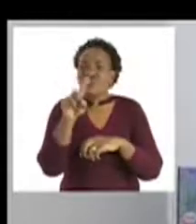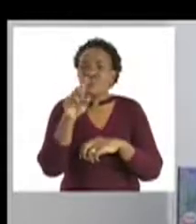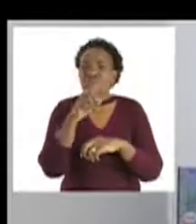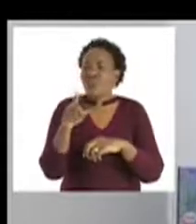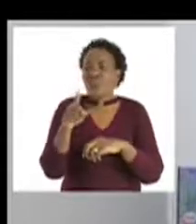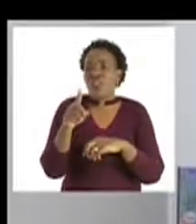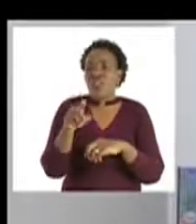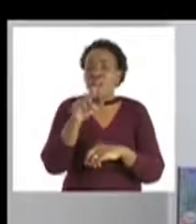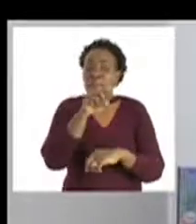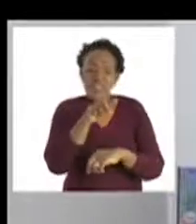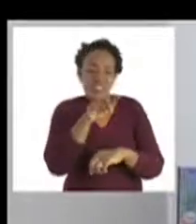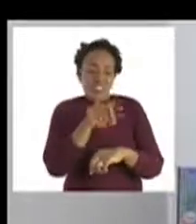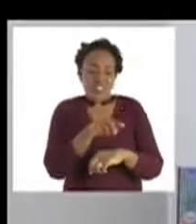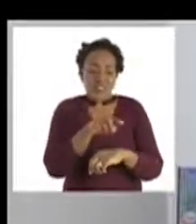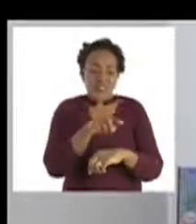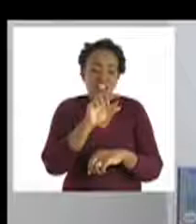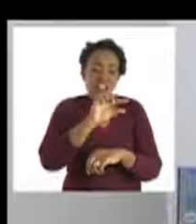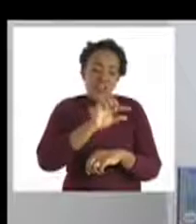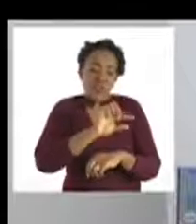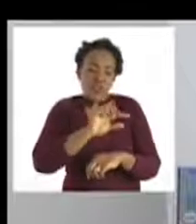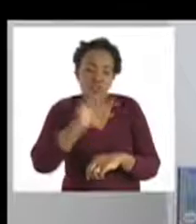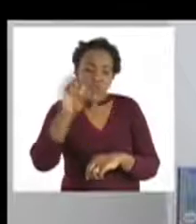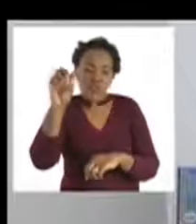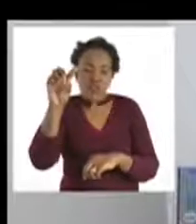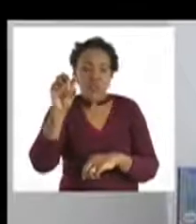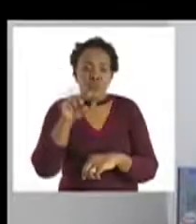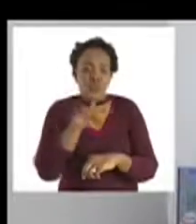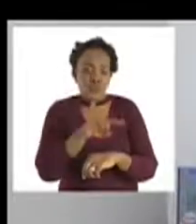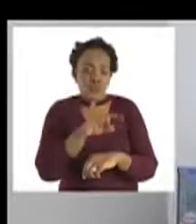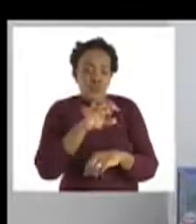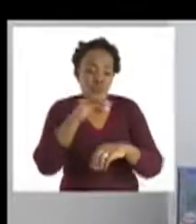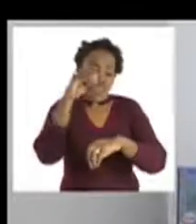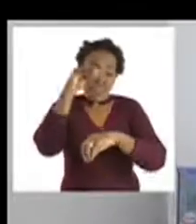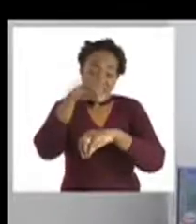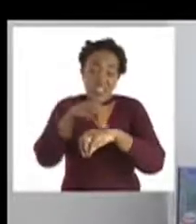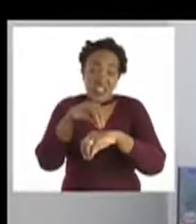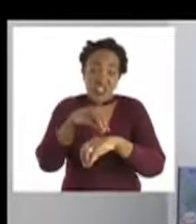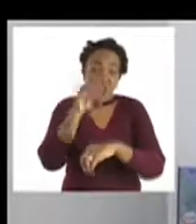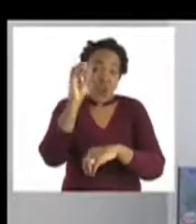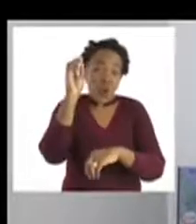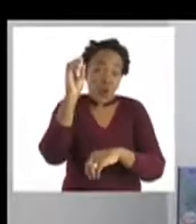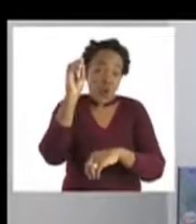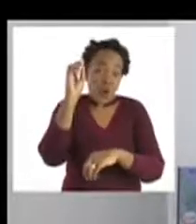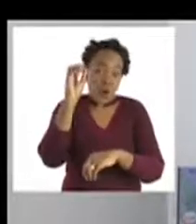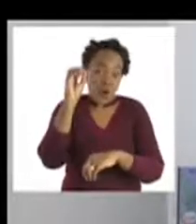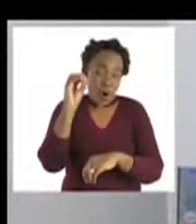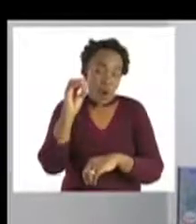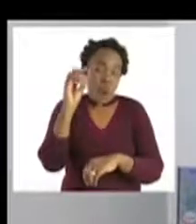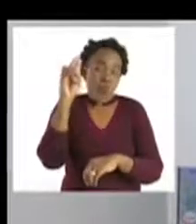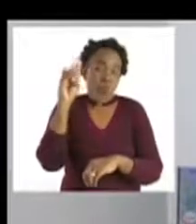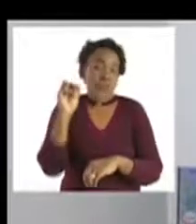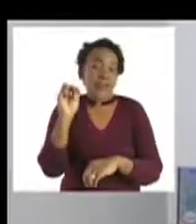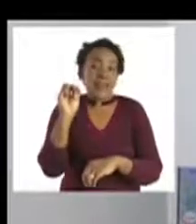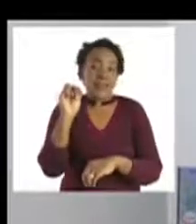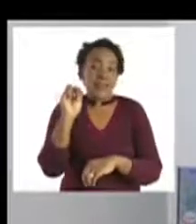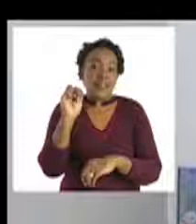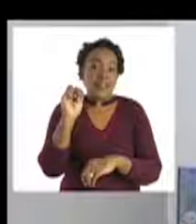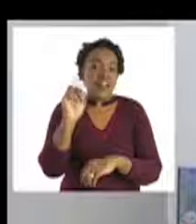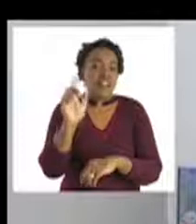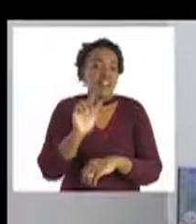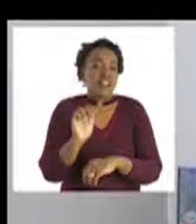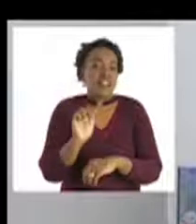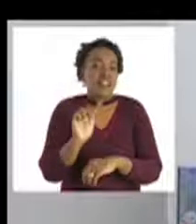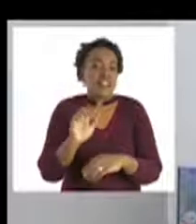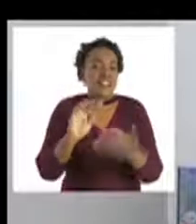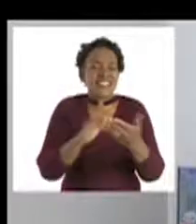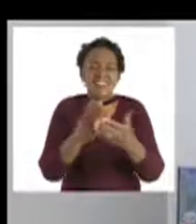but it's horizontal. This is on. So some words will be straight from top